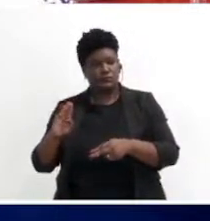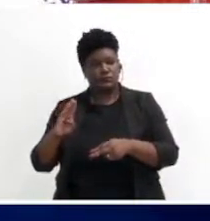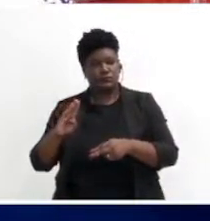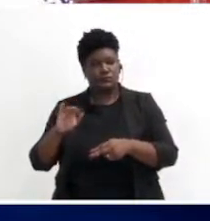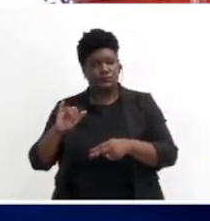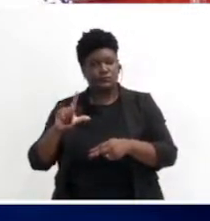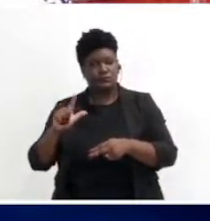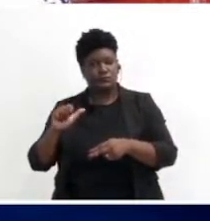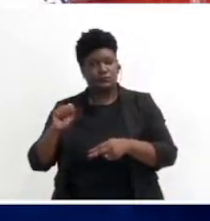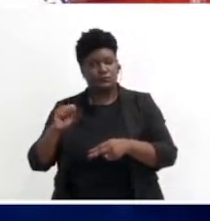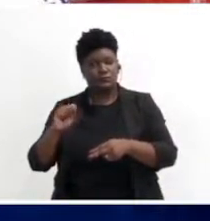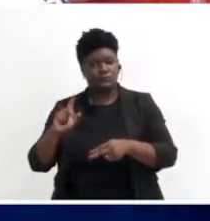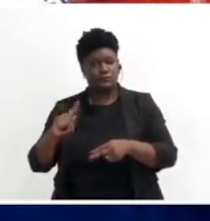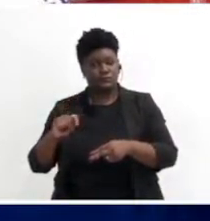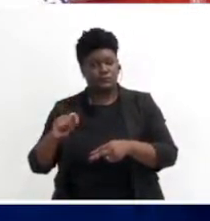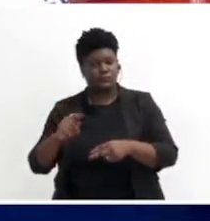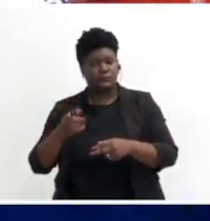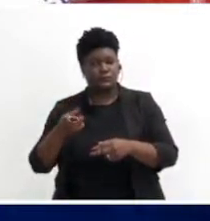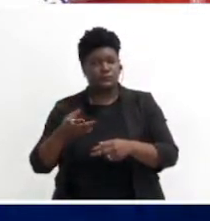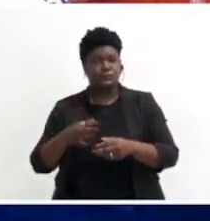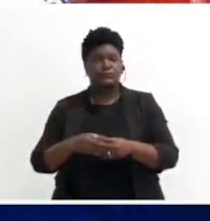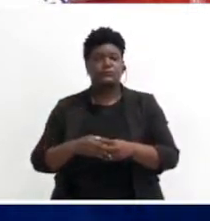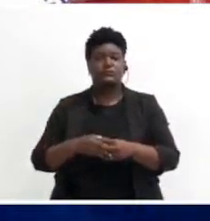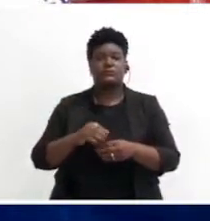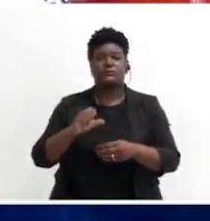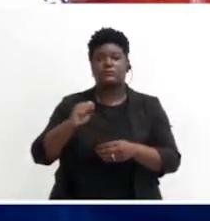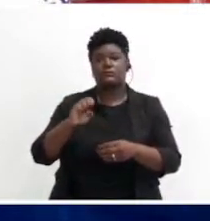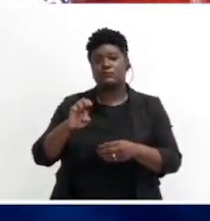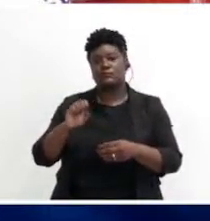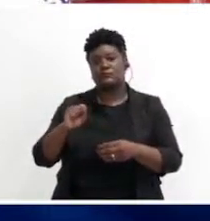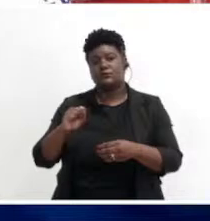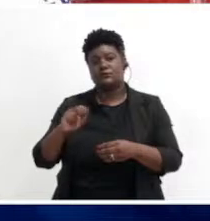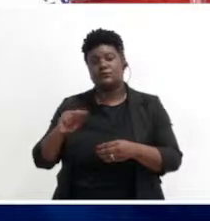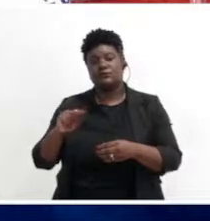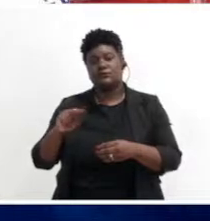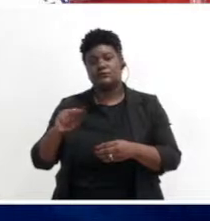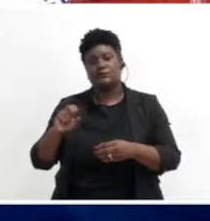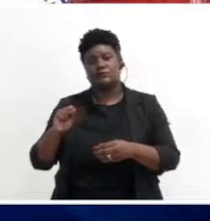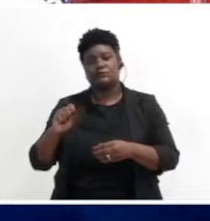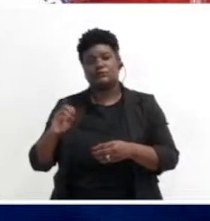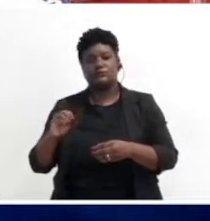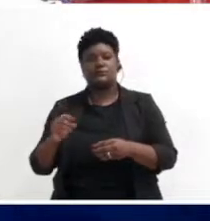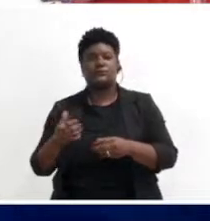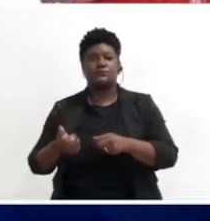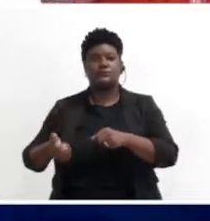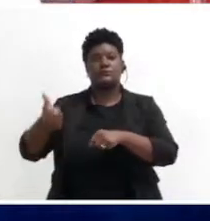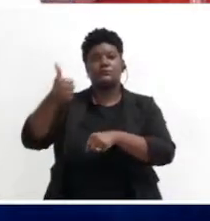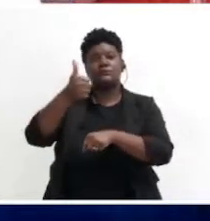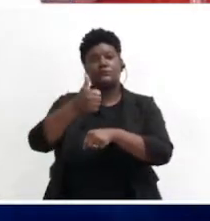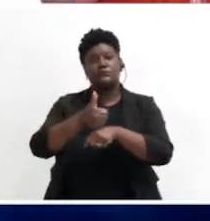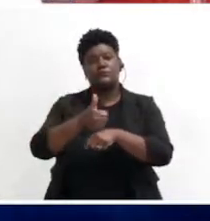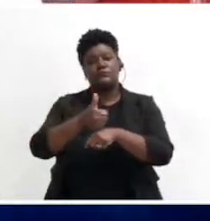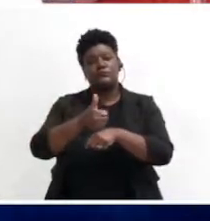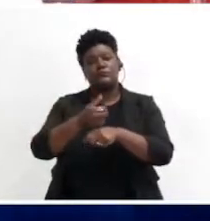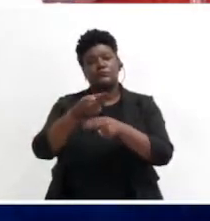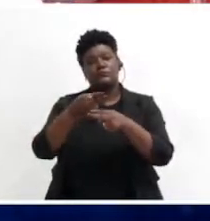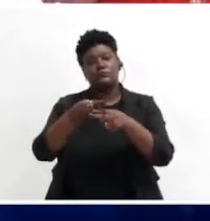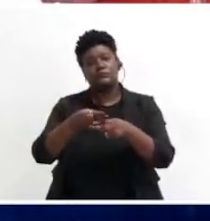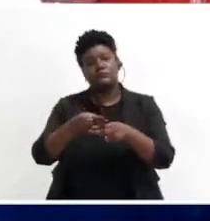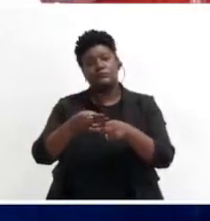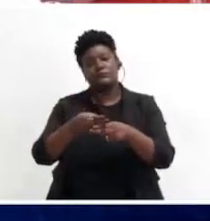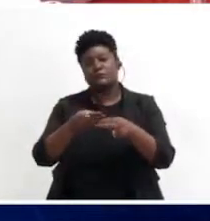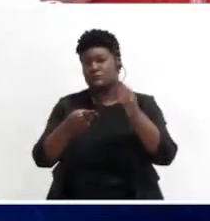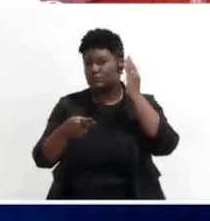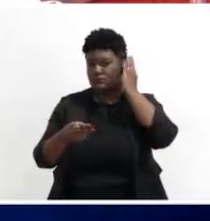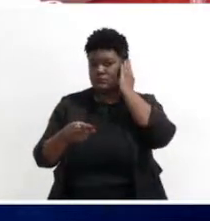image sensor itself is mounted on what's called an ISP there. So it's an image sensor processor.